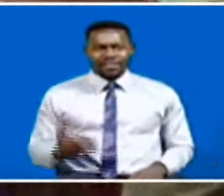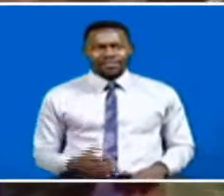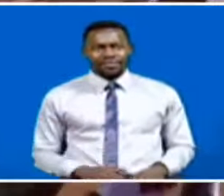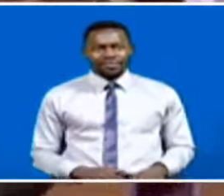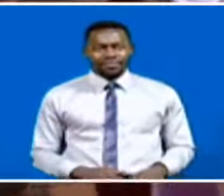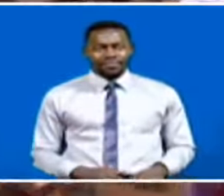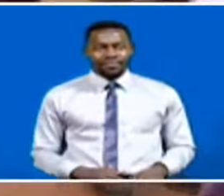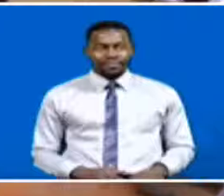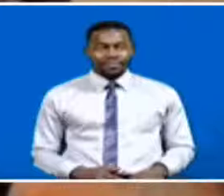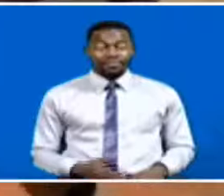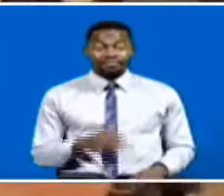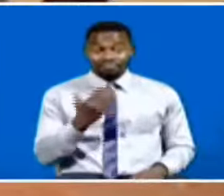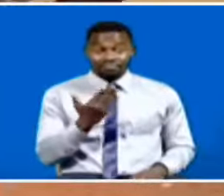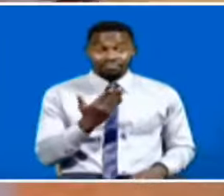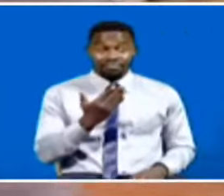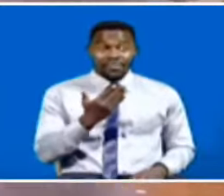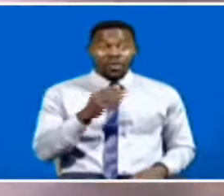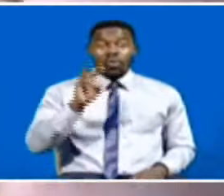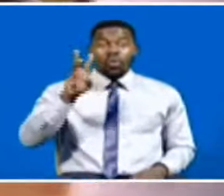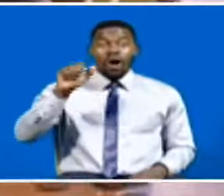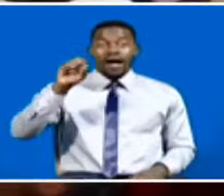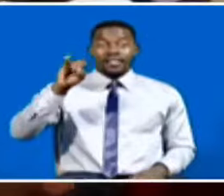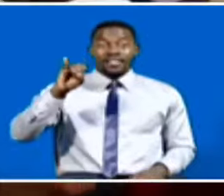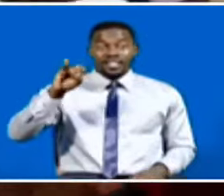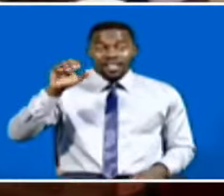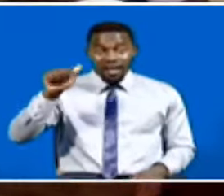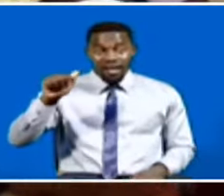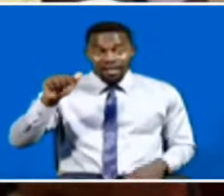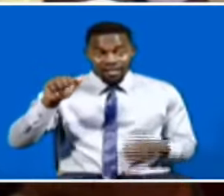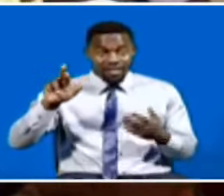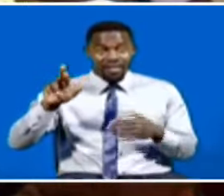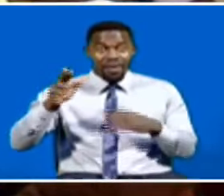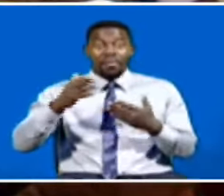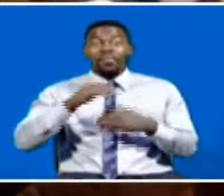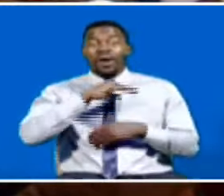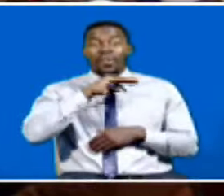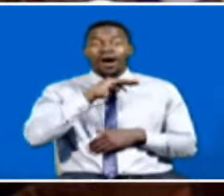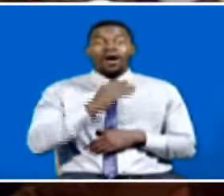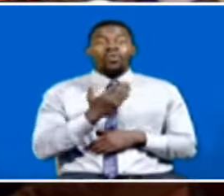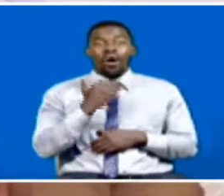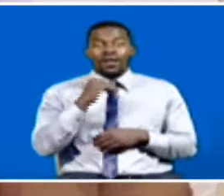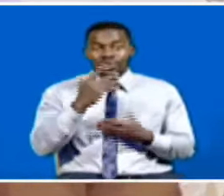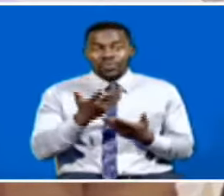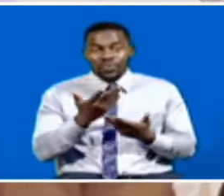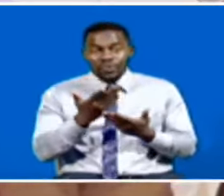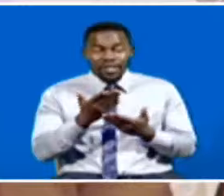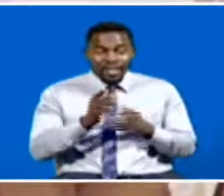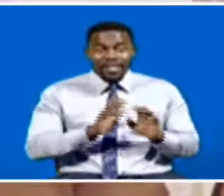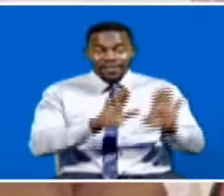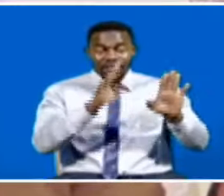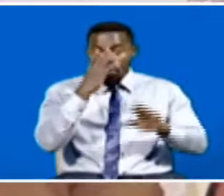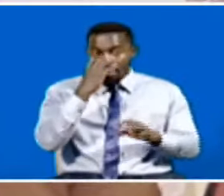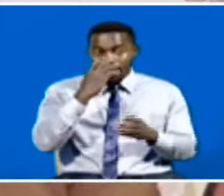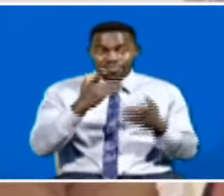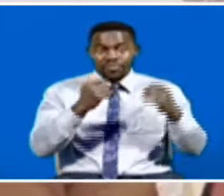Na tumalize na ODM wajia, baba anataka kuacha chama imara. Wanatosha.